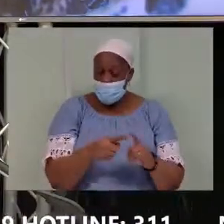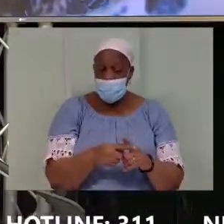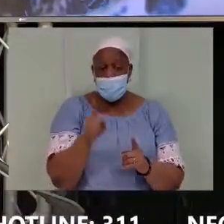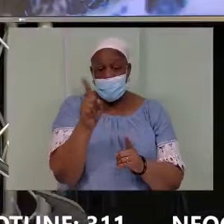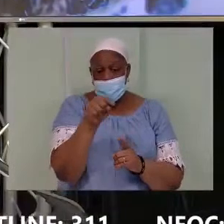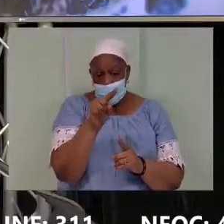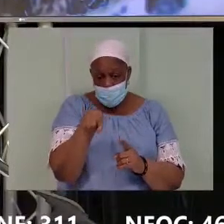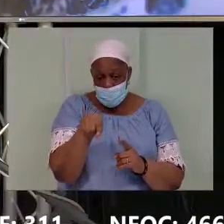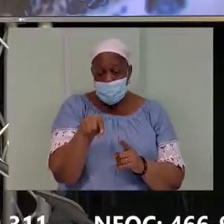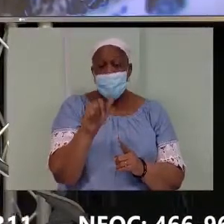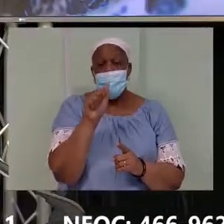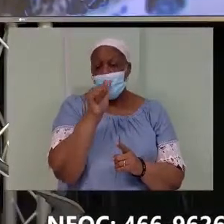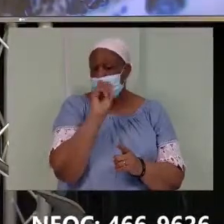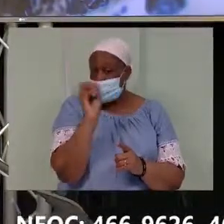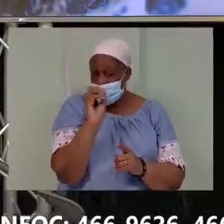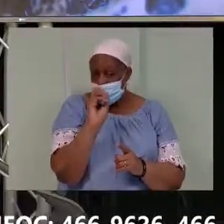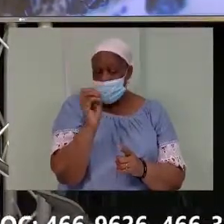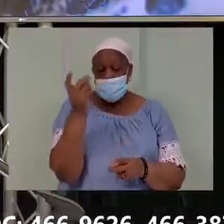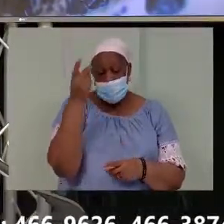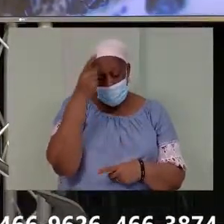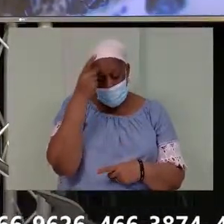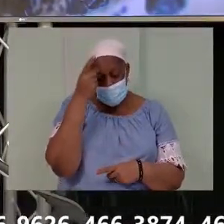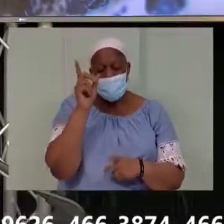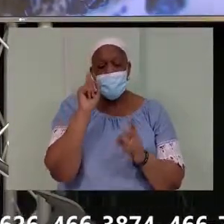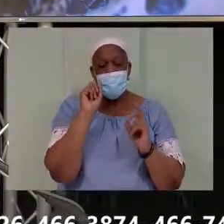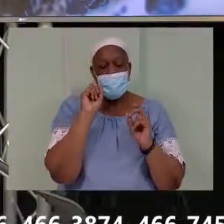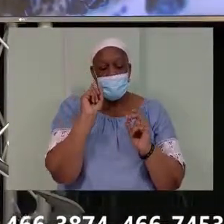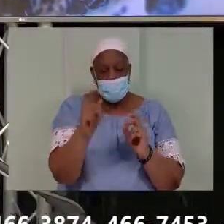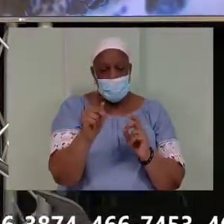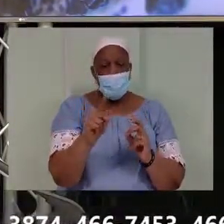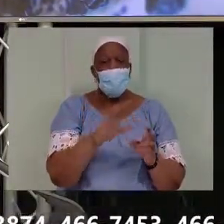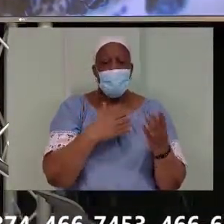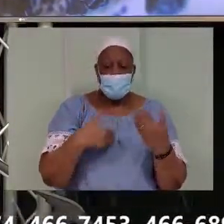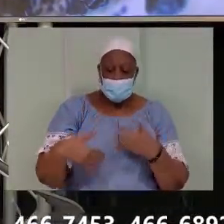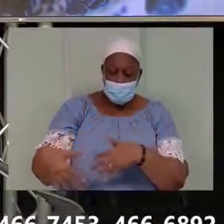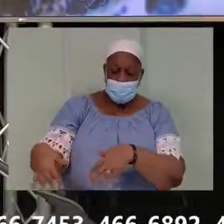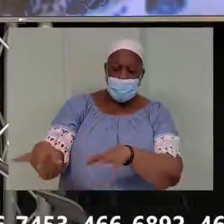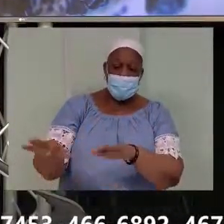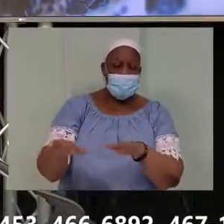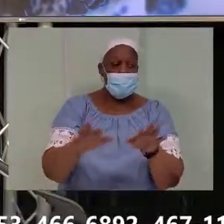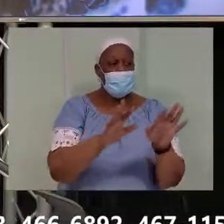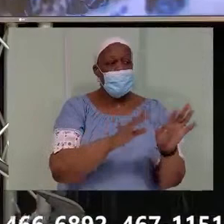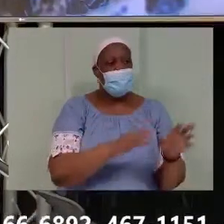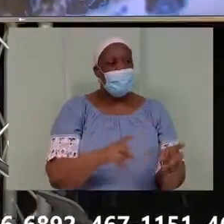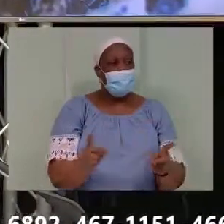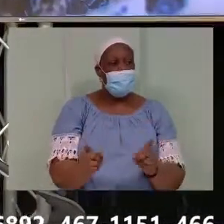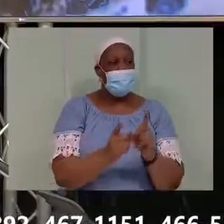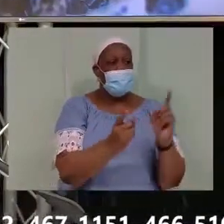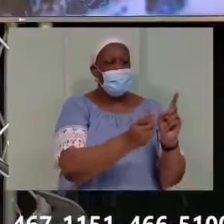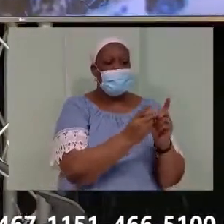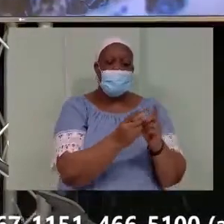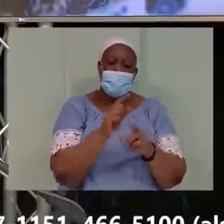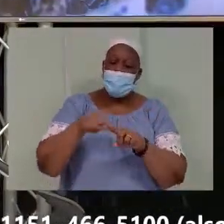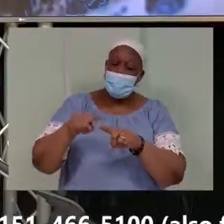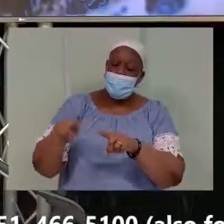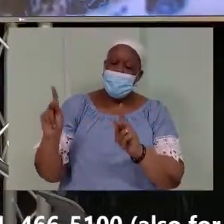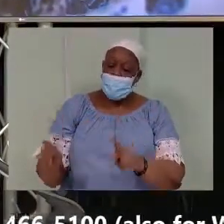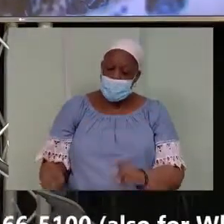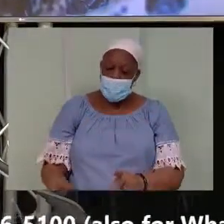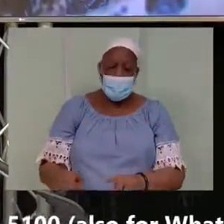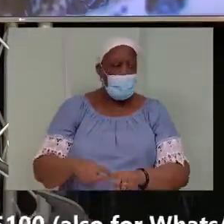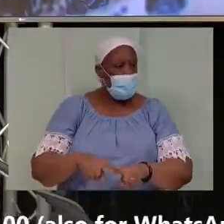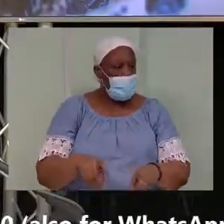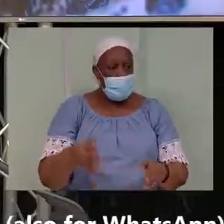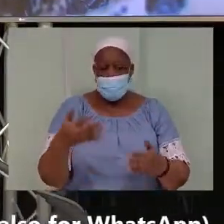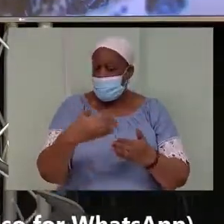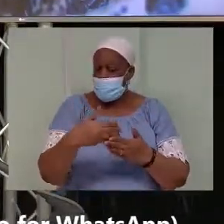shorter quarantine period increases the risk of importation of the virus, and individuals